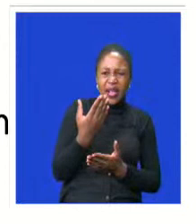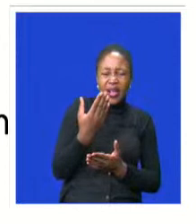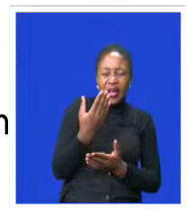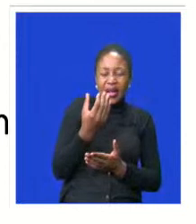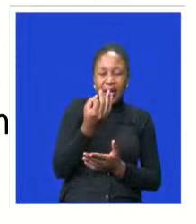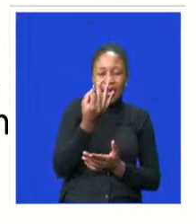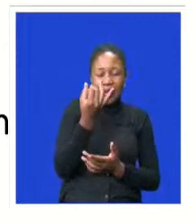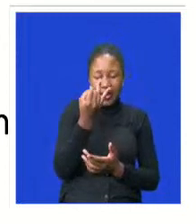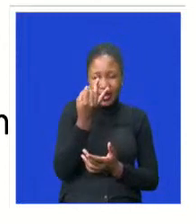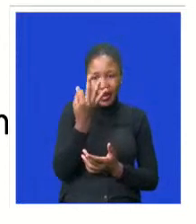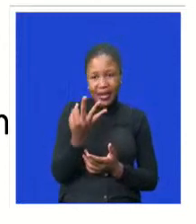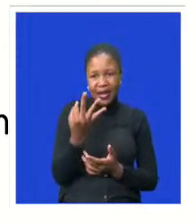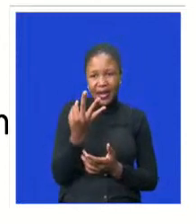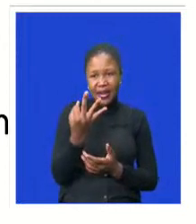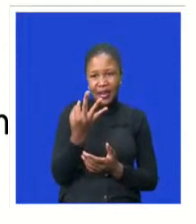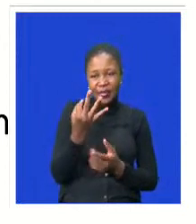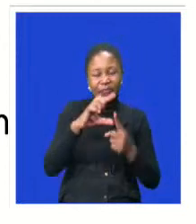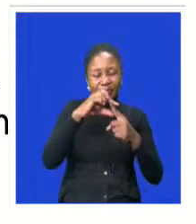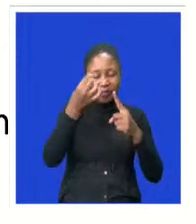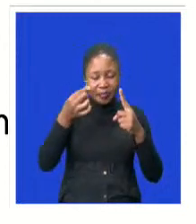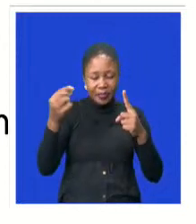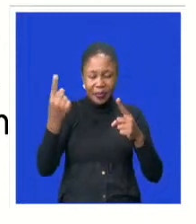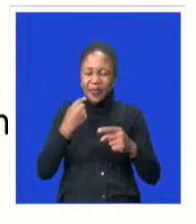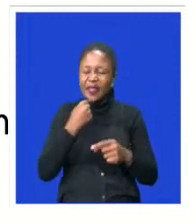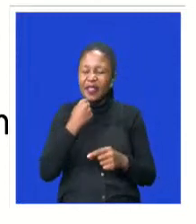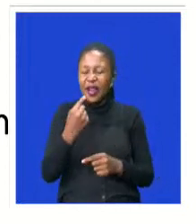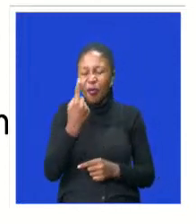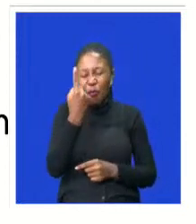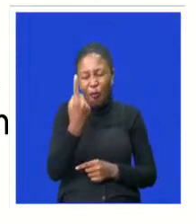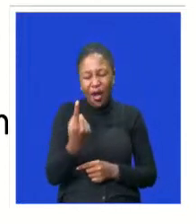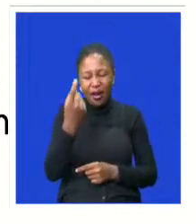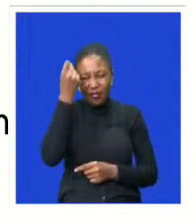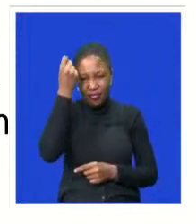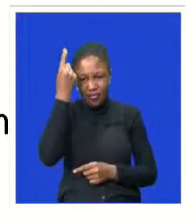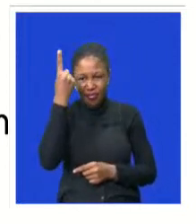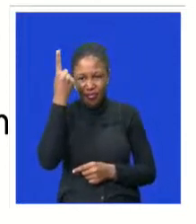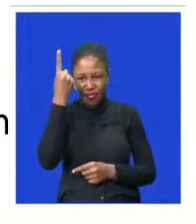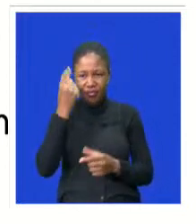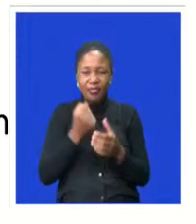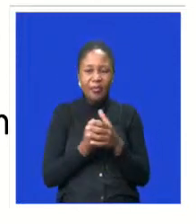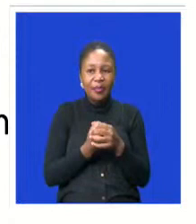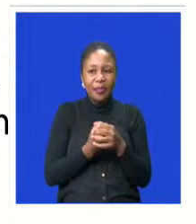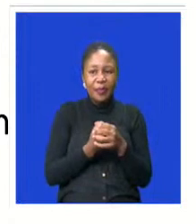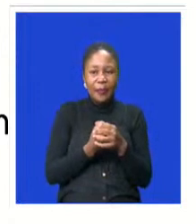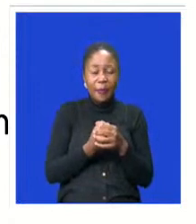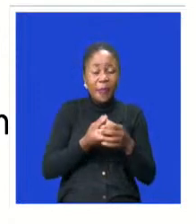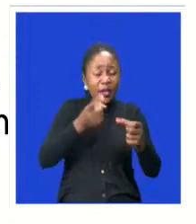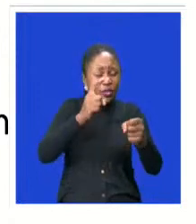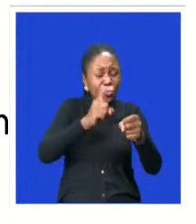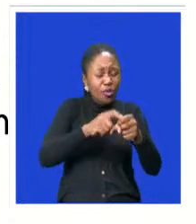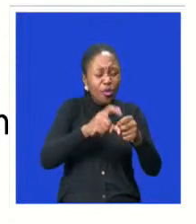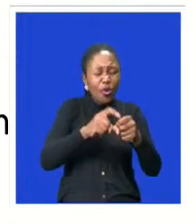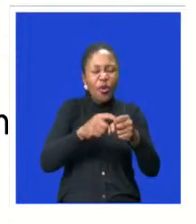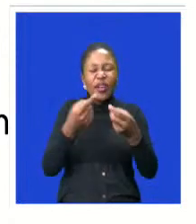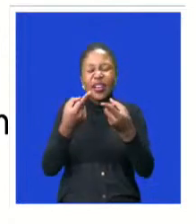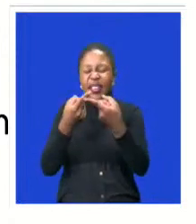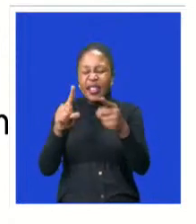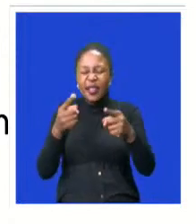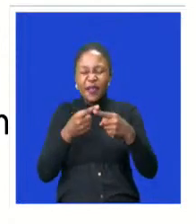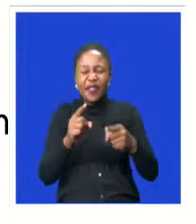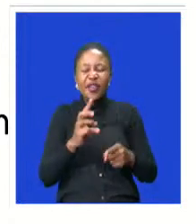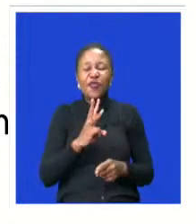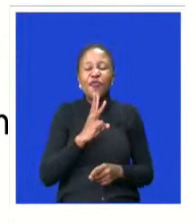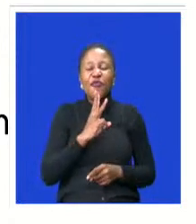of coordinating conjunctions and correlative conjunctions, which, for example, for,